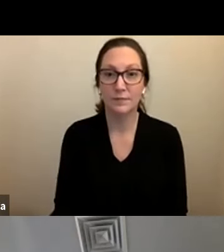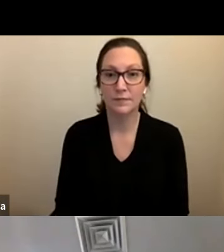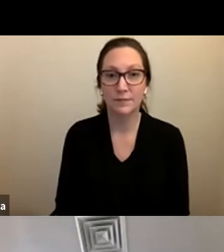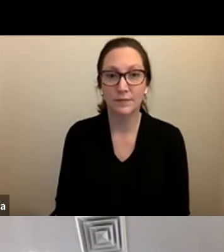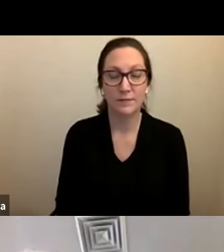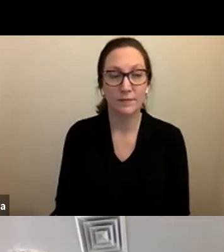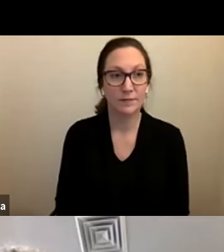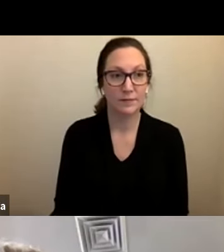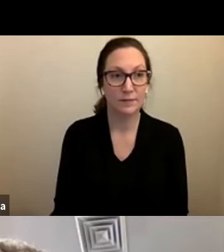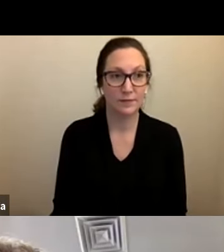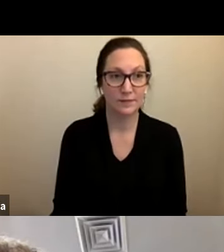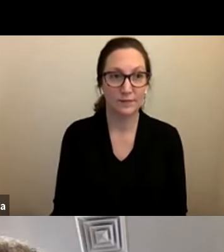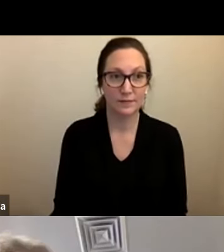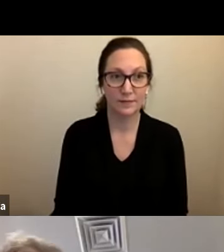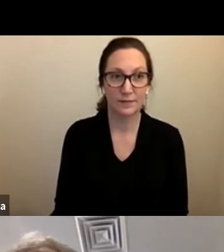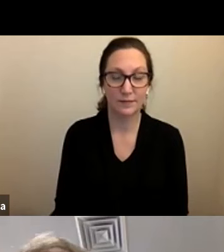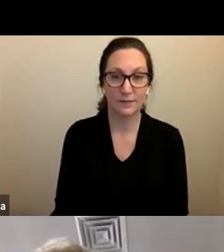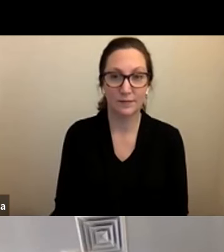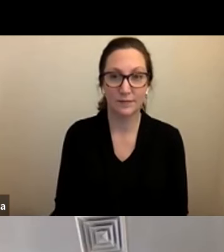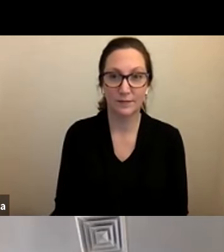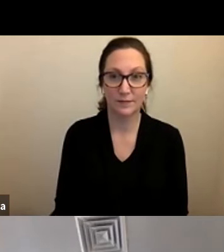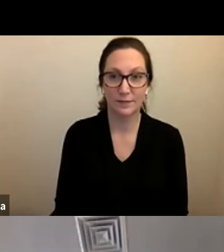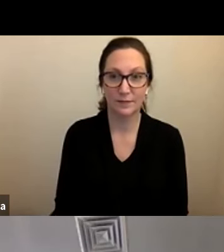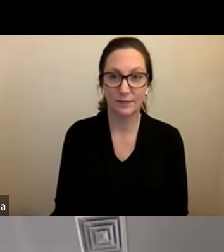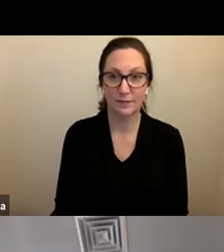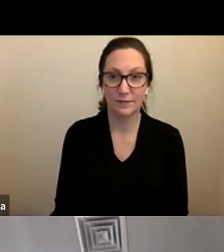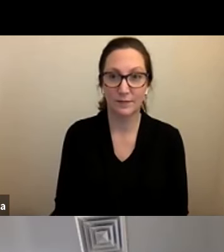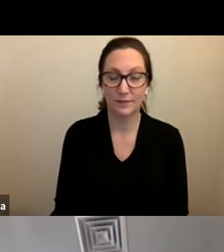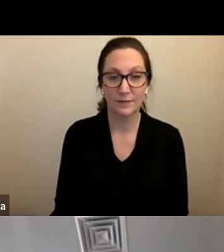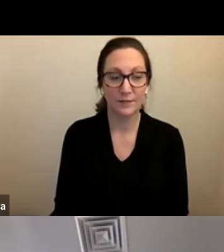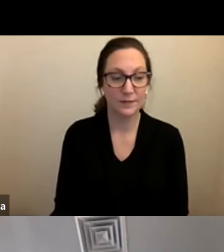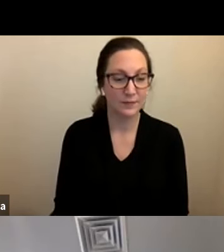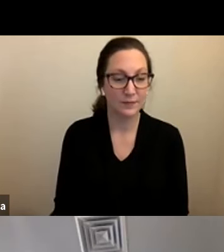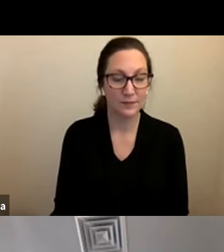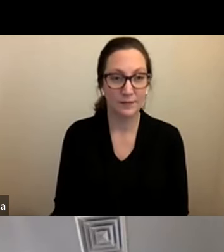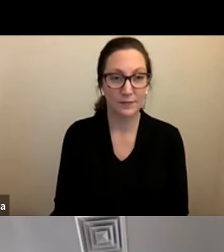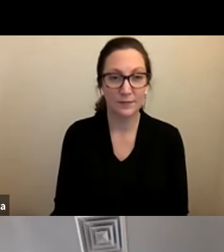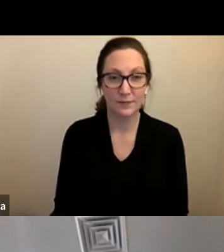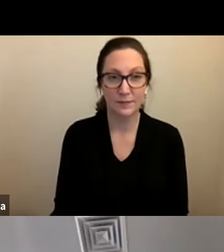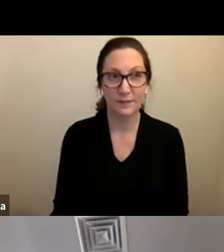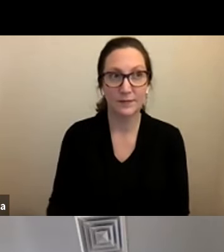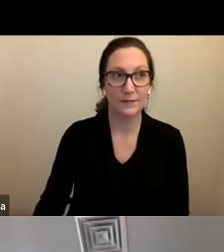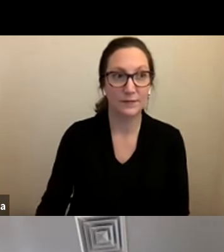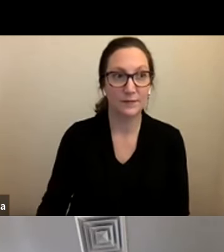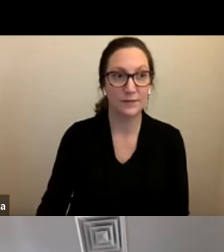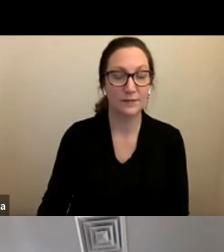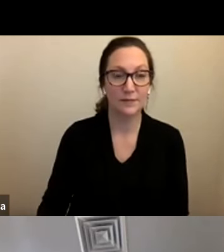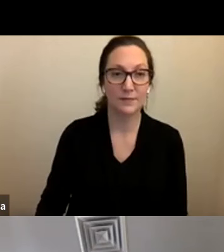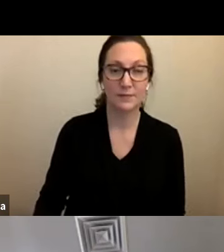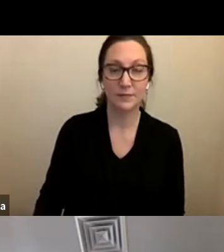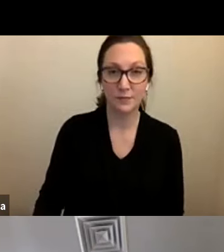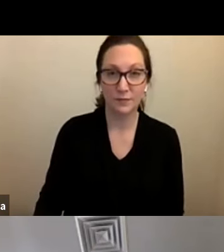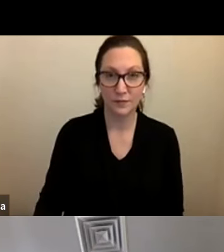everyone. My name is Fartun Kamila Jamal. I'm going to be your interpreter for Somali today. Magacaygu waa Fartun Kamila